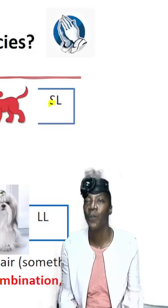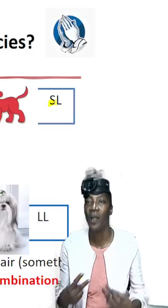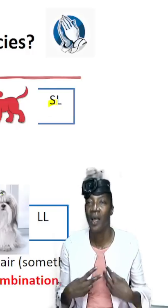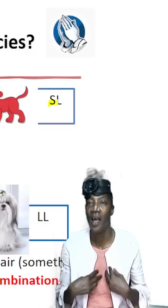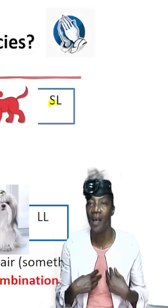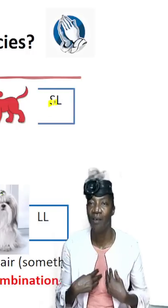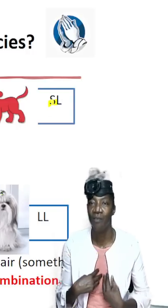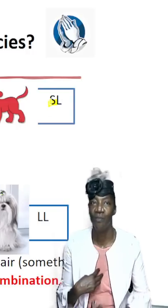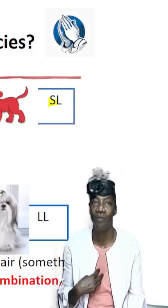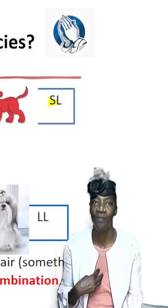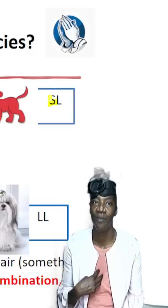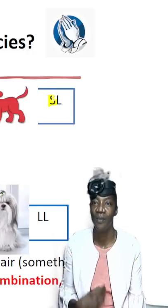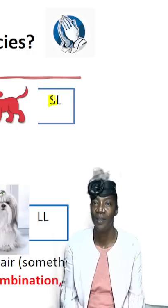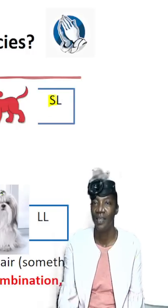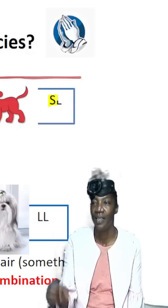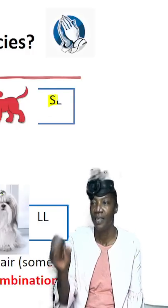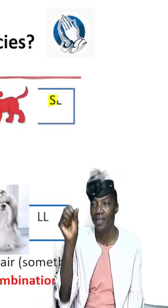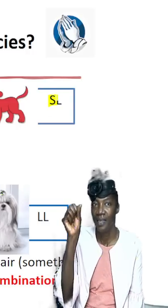gene